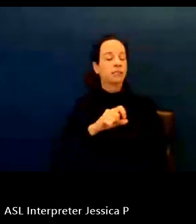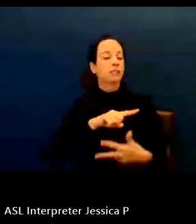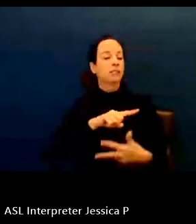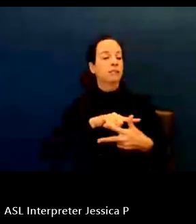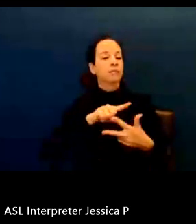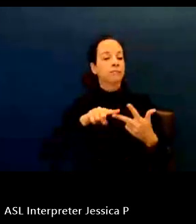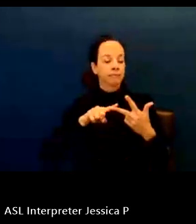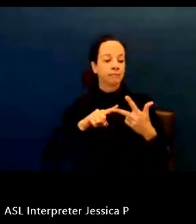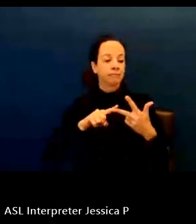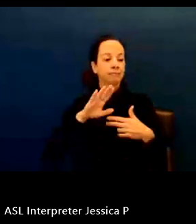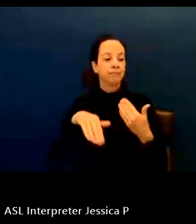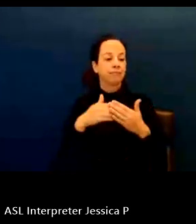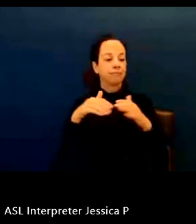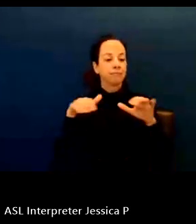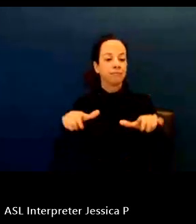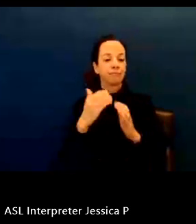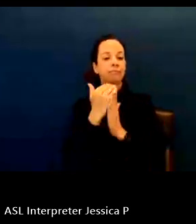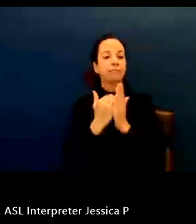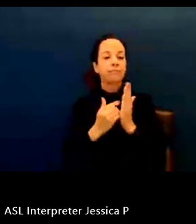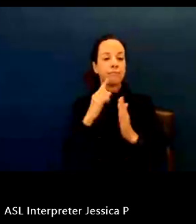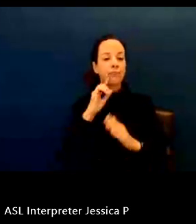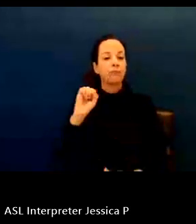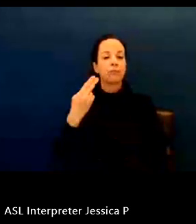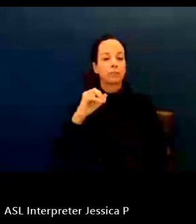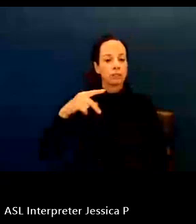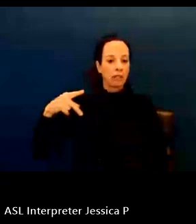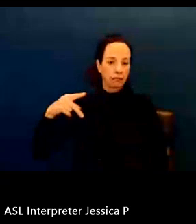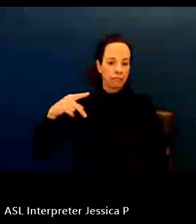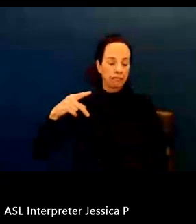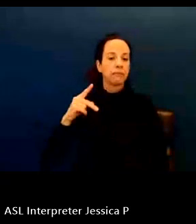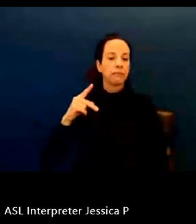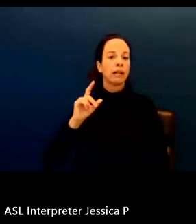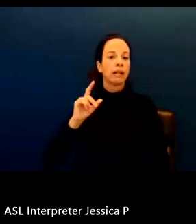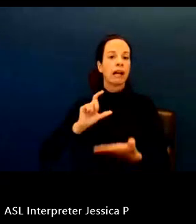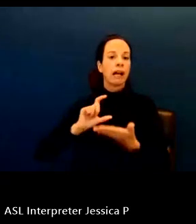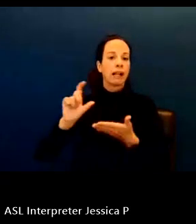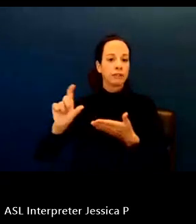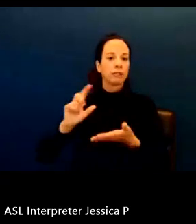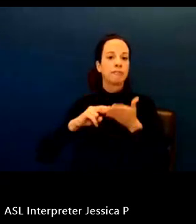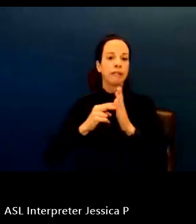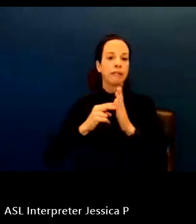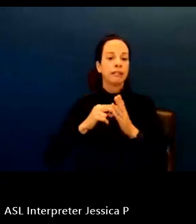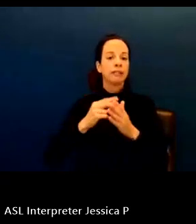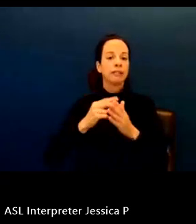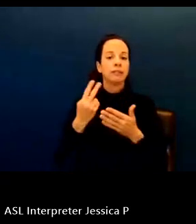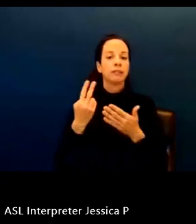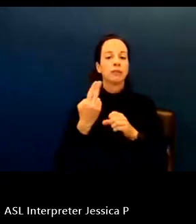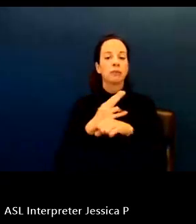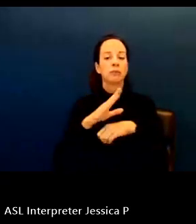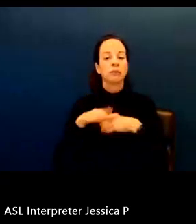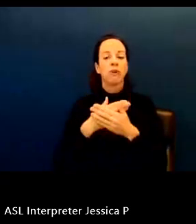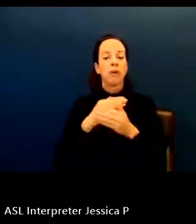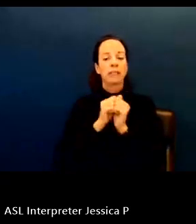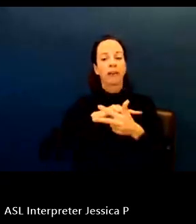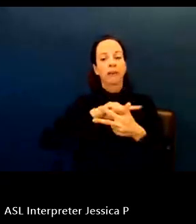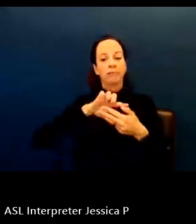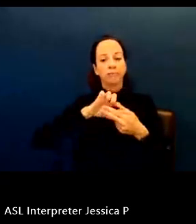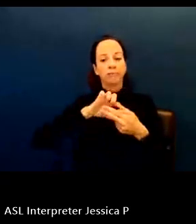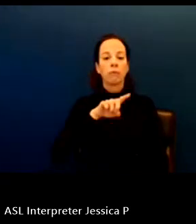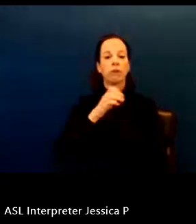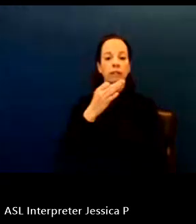are all action items for shop allocations, and so we'll take all of them together. Tab 119 is an action item for